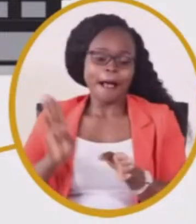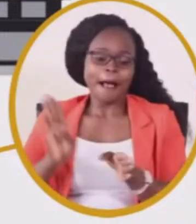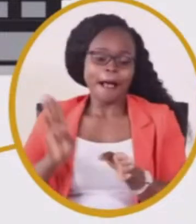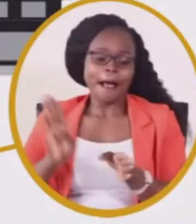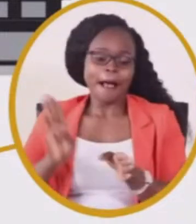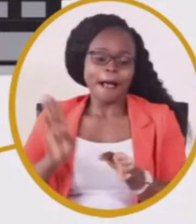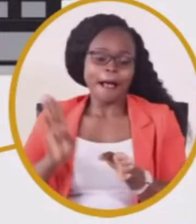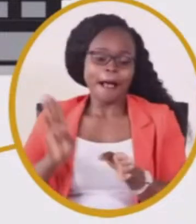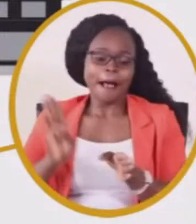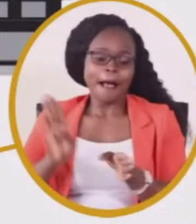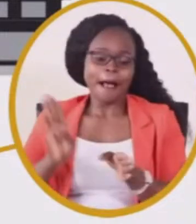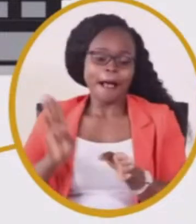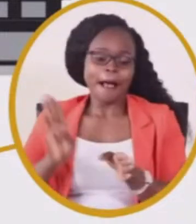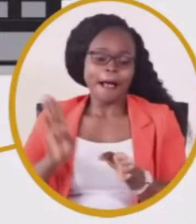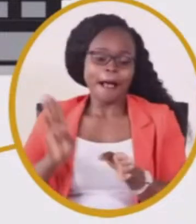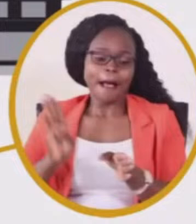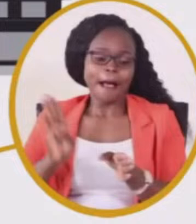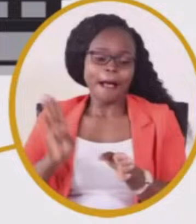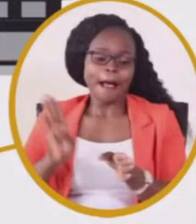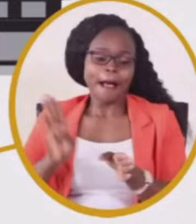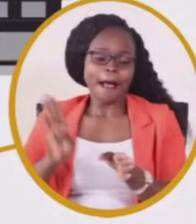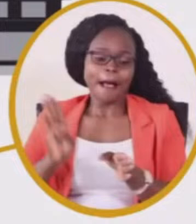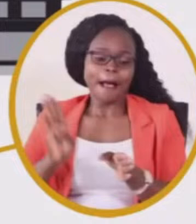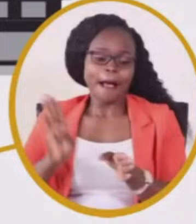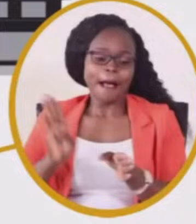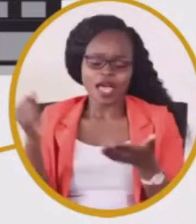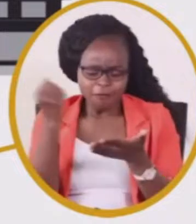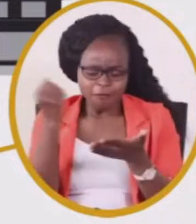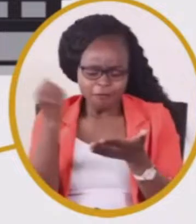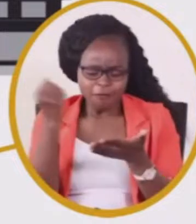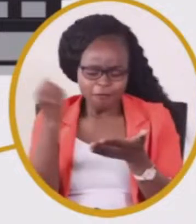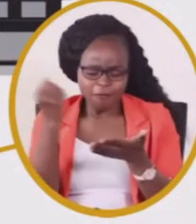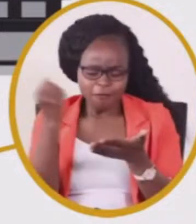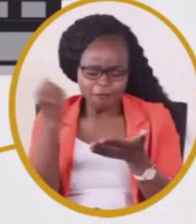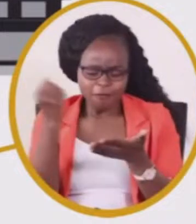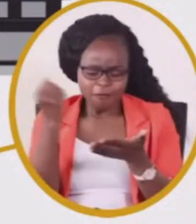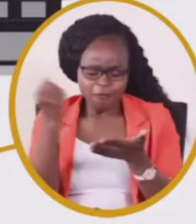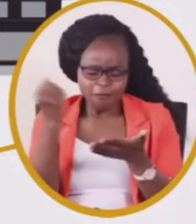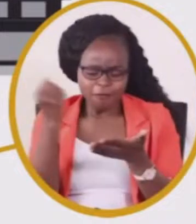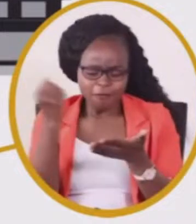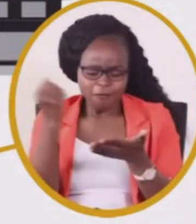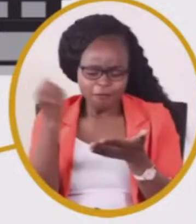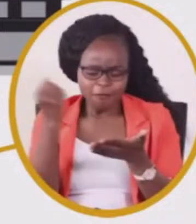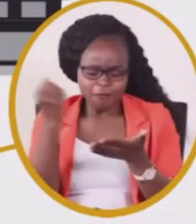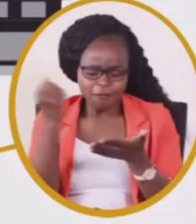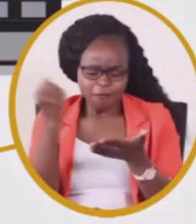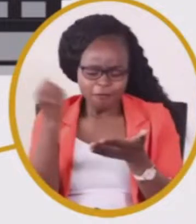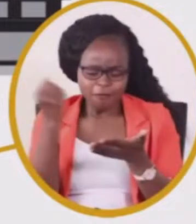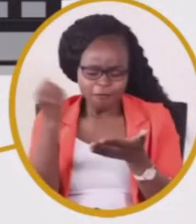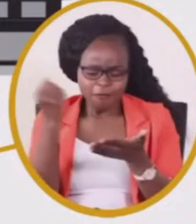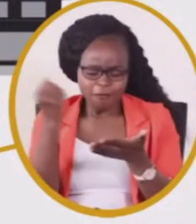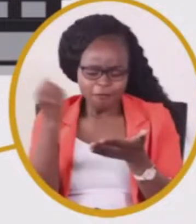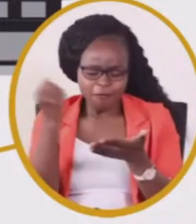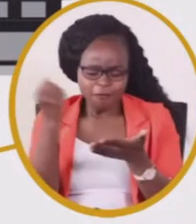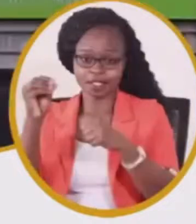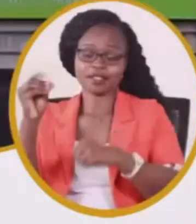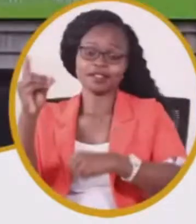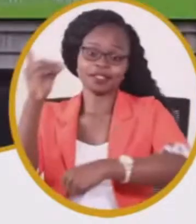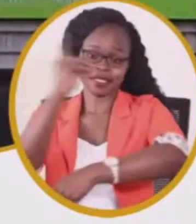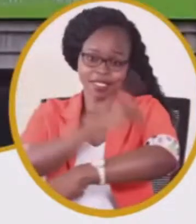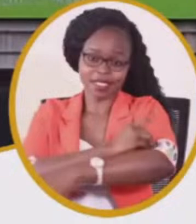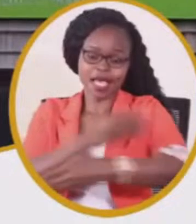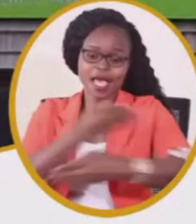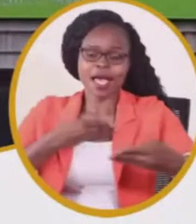the transaction, a duly filled confidentiality claim form, and evidence of payment of merger